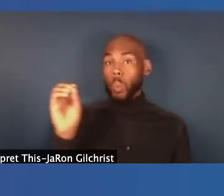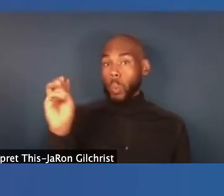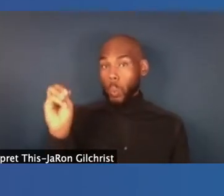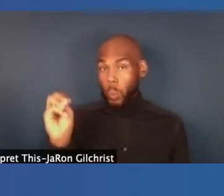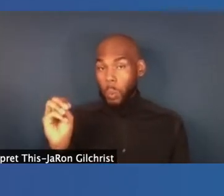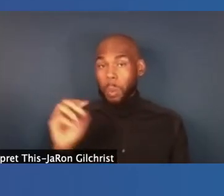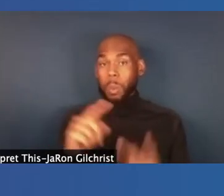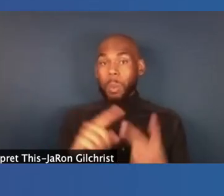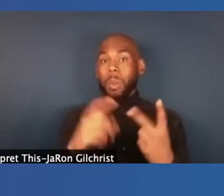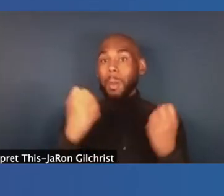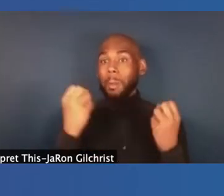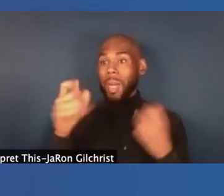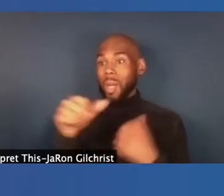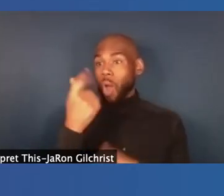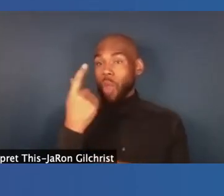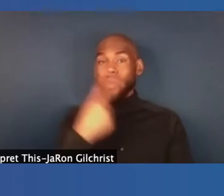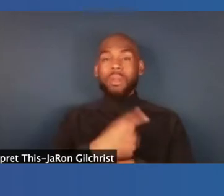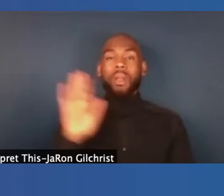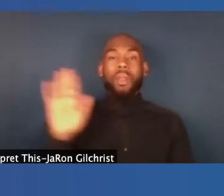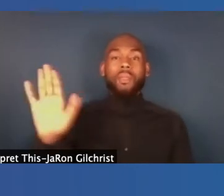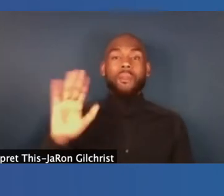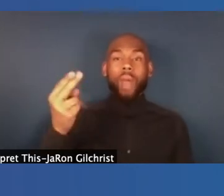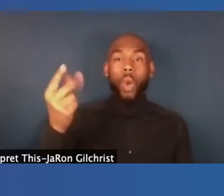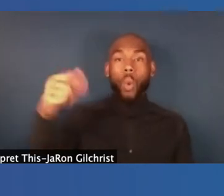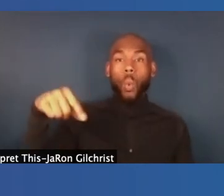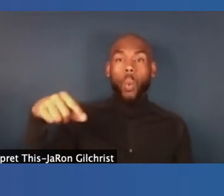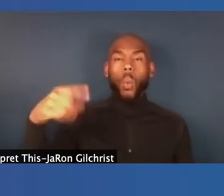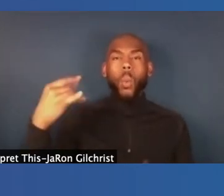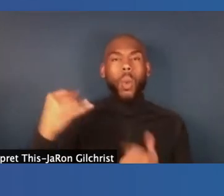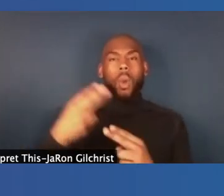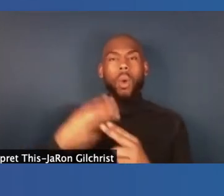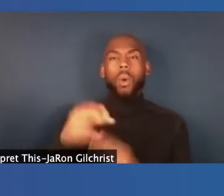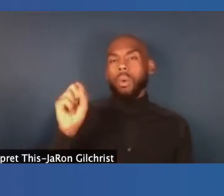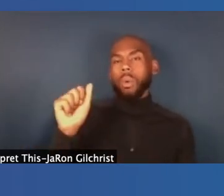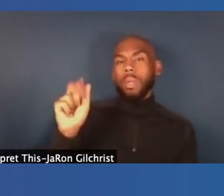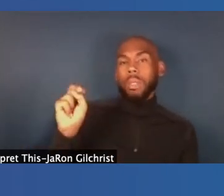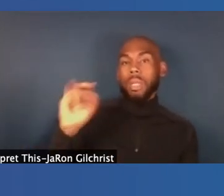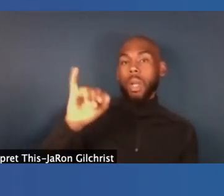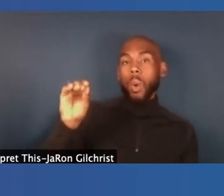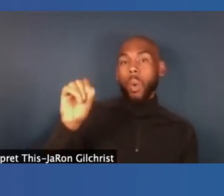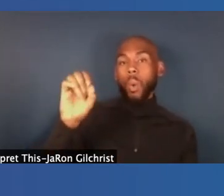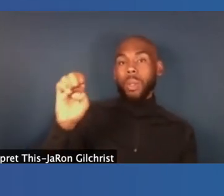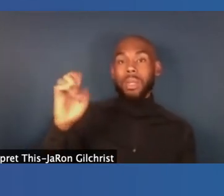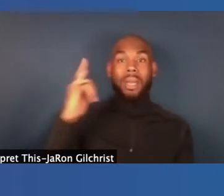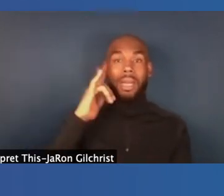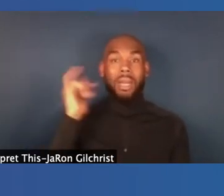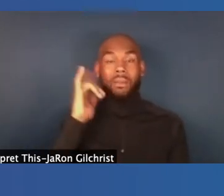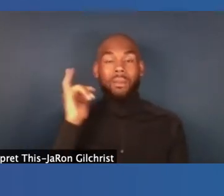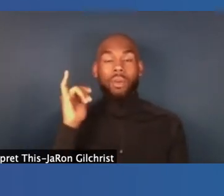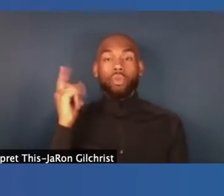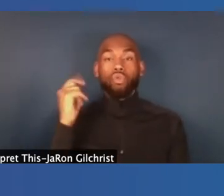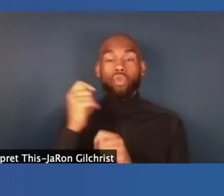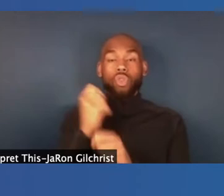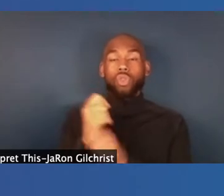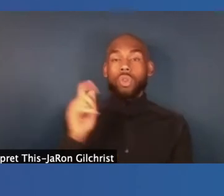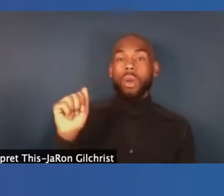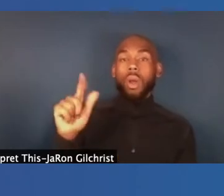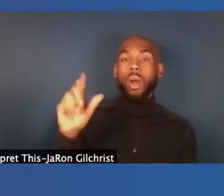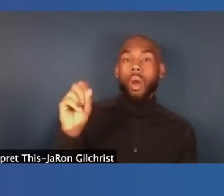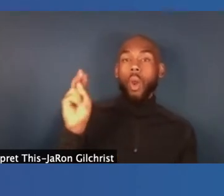many other days, is headquartered in what we now call San Jose, California, on the traditional lands of the Ohlone and